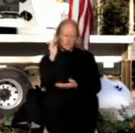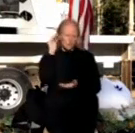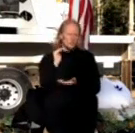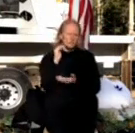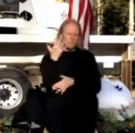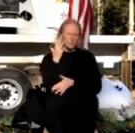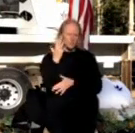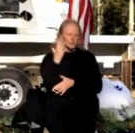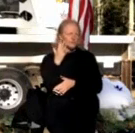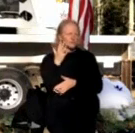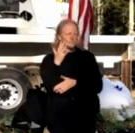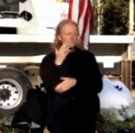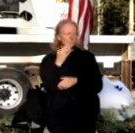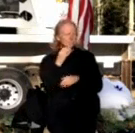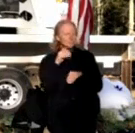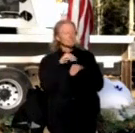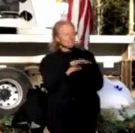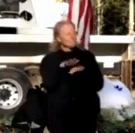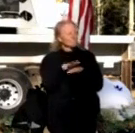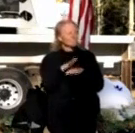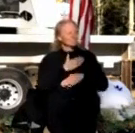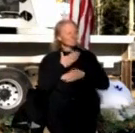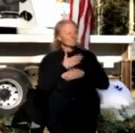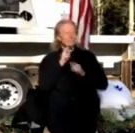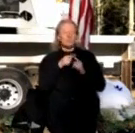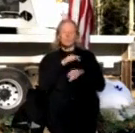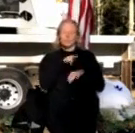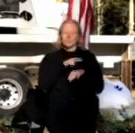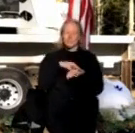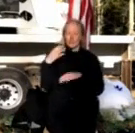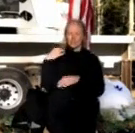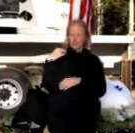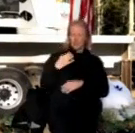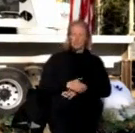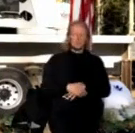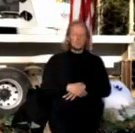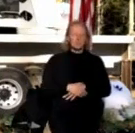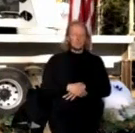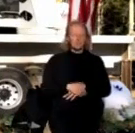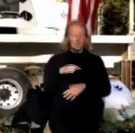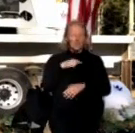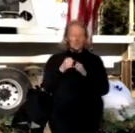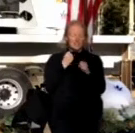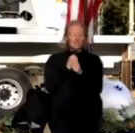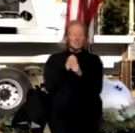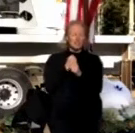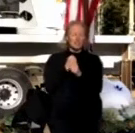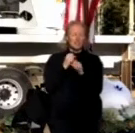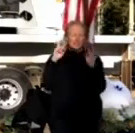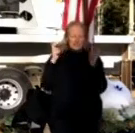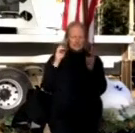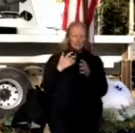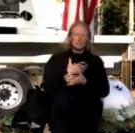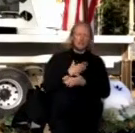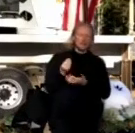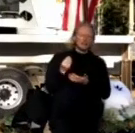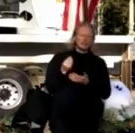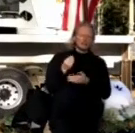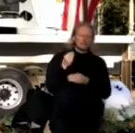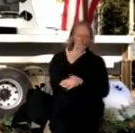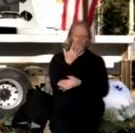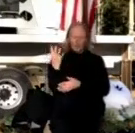mark on our nation's capital. This year's theme in this year of wildfire